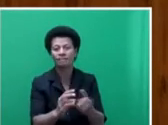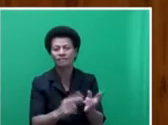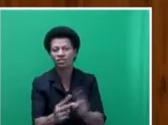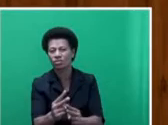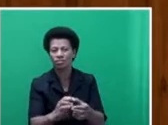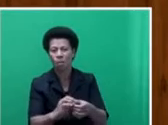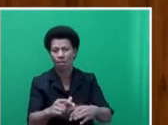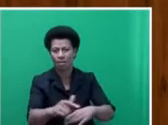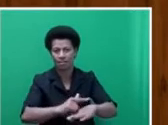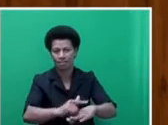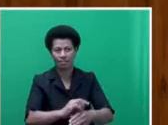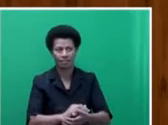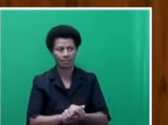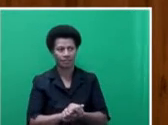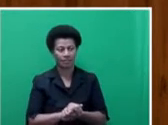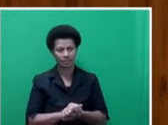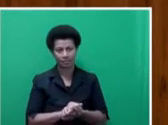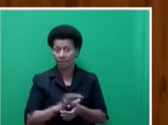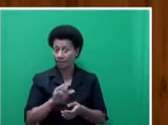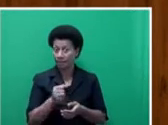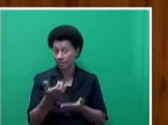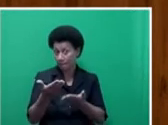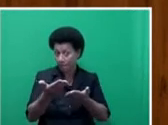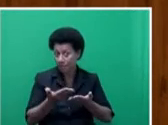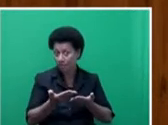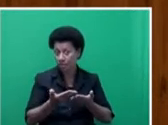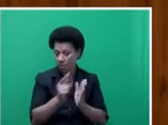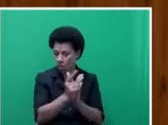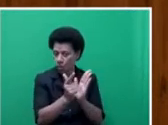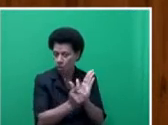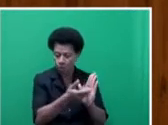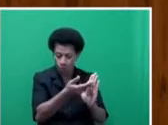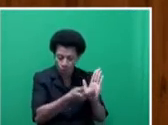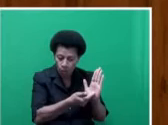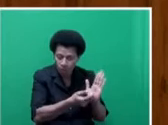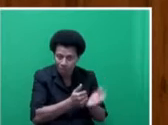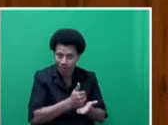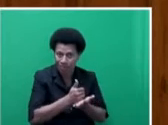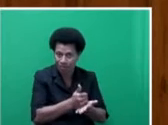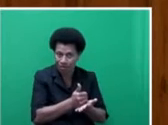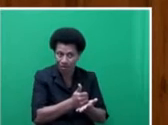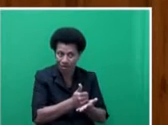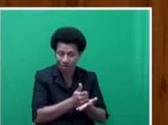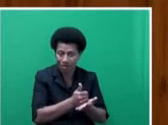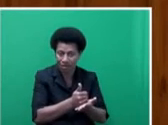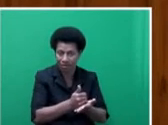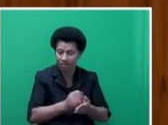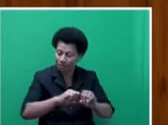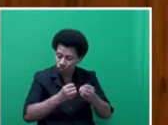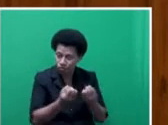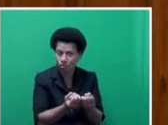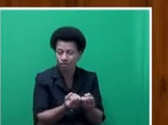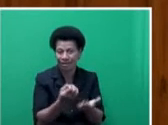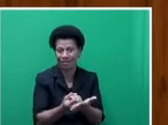that we need to bring in laws, we need to bring in policies which actually support both socially and economically